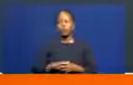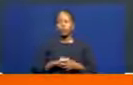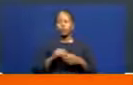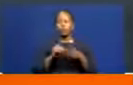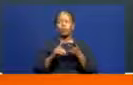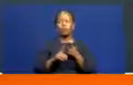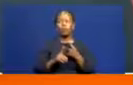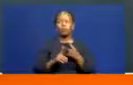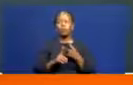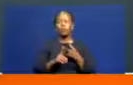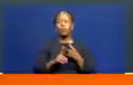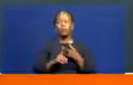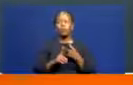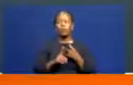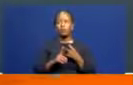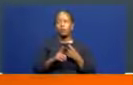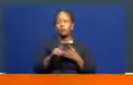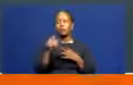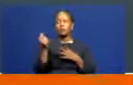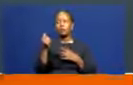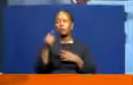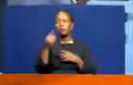$20,000.